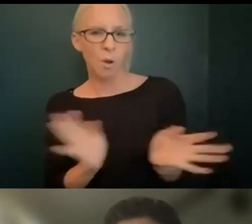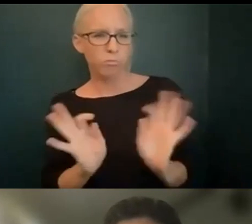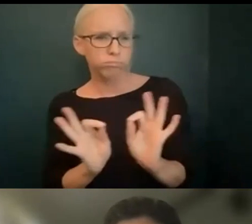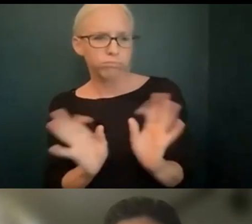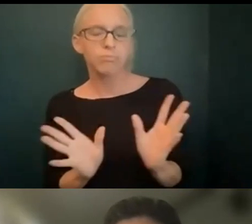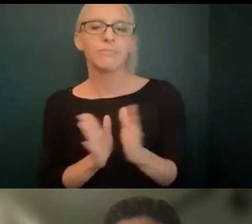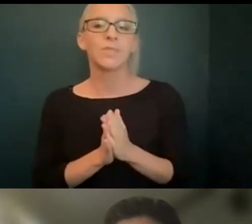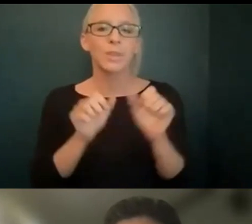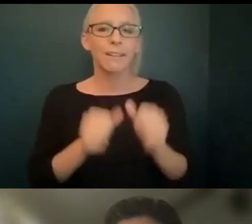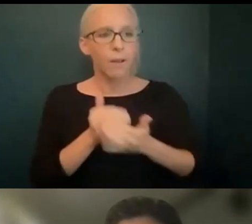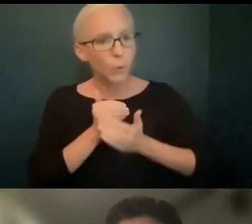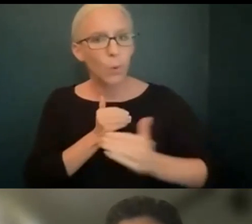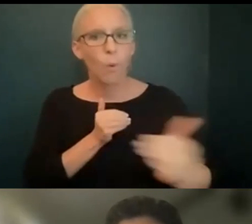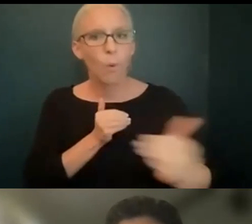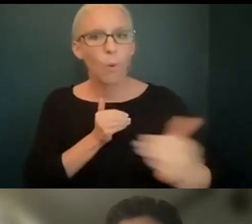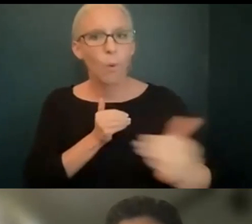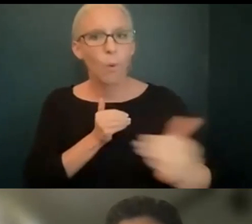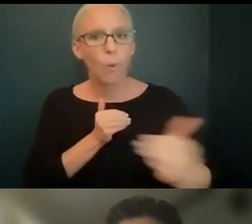go on with pre-COVID lives.